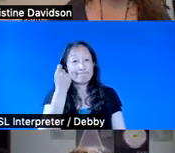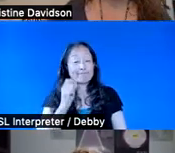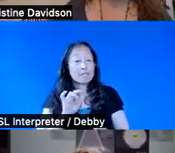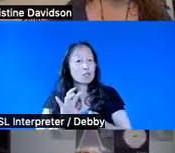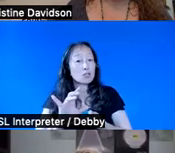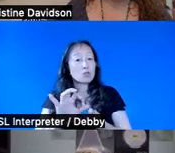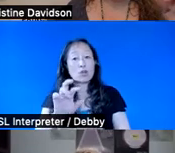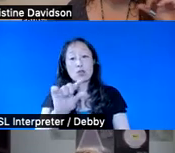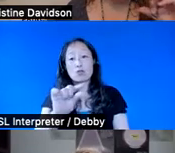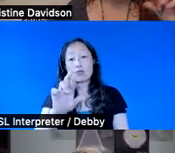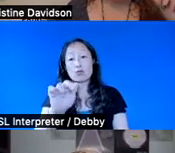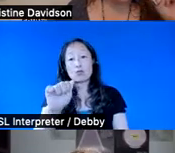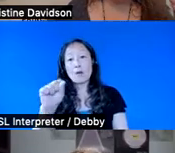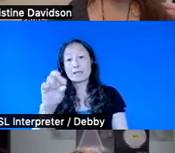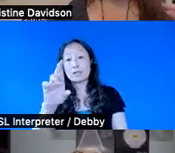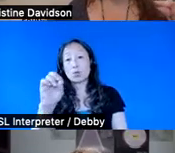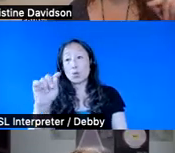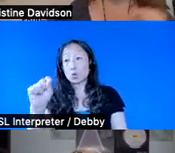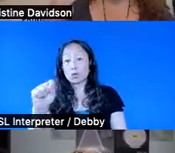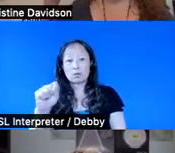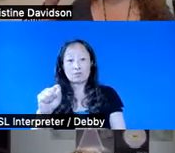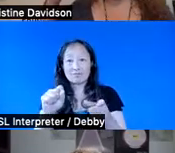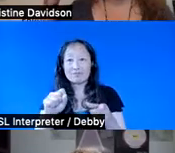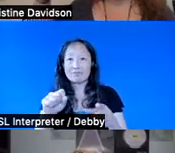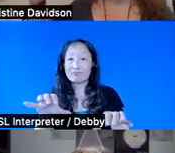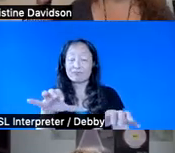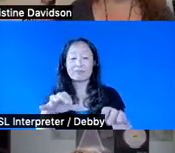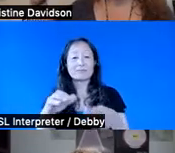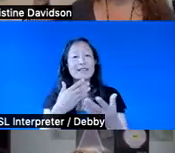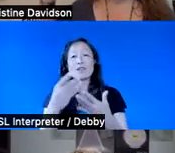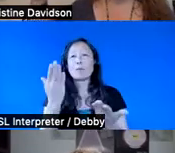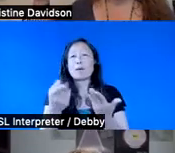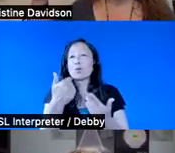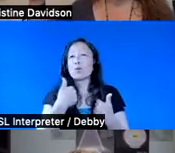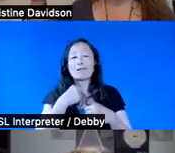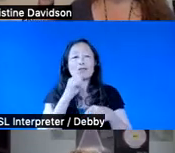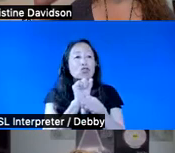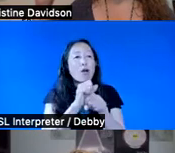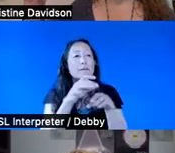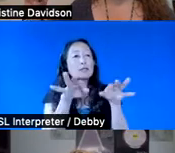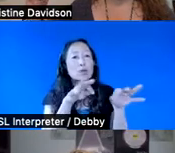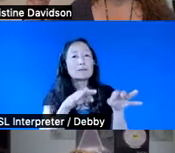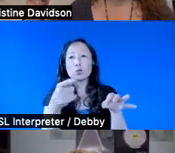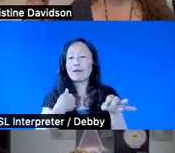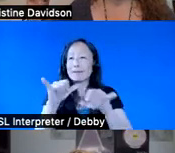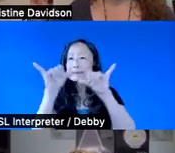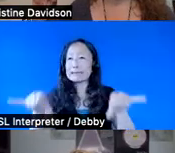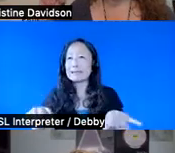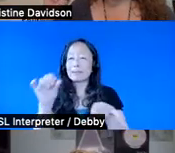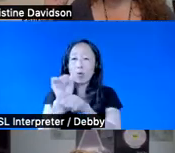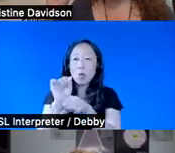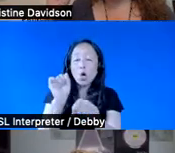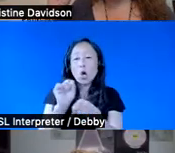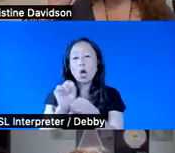nature. So even though you may have a job description and have a certain system built into your workplace with what your job is,